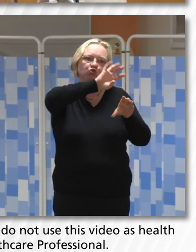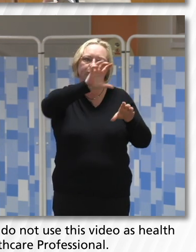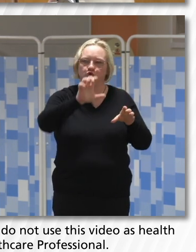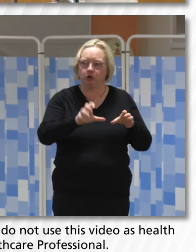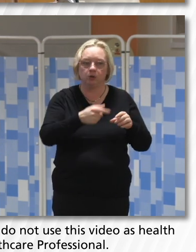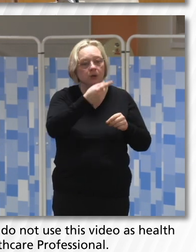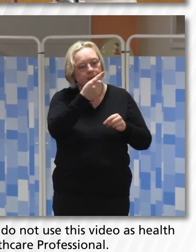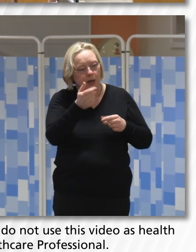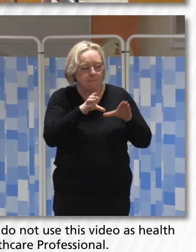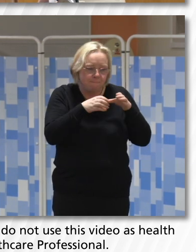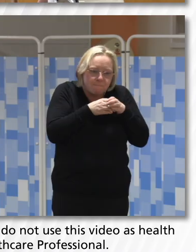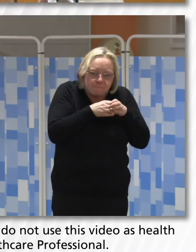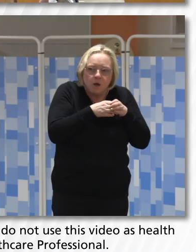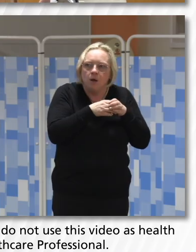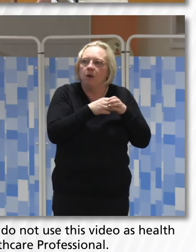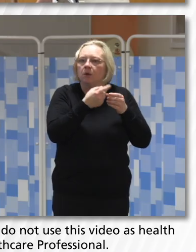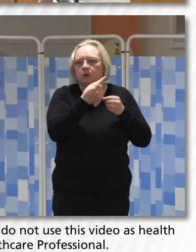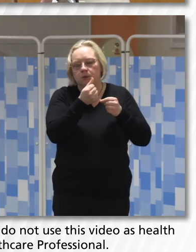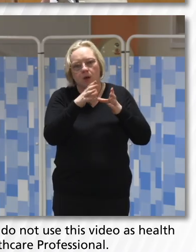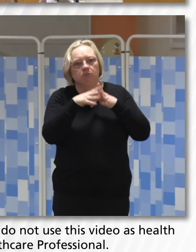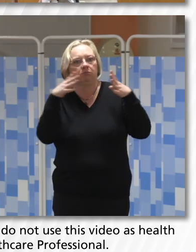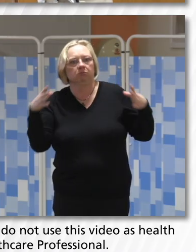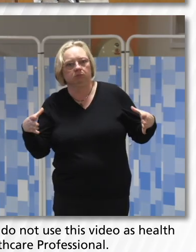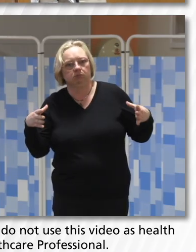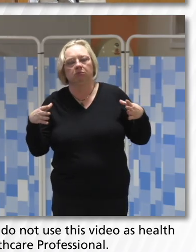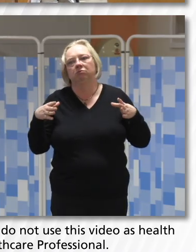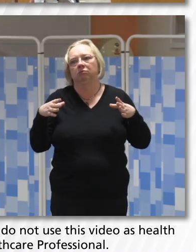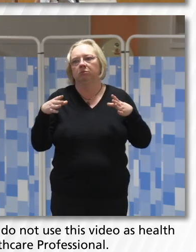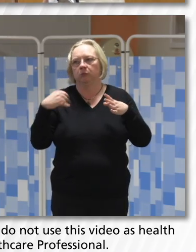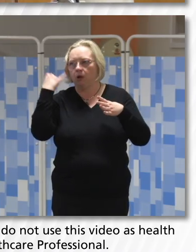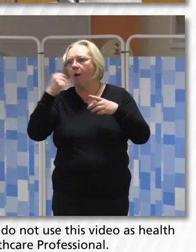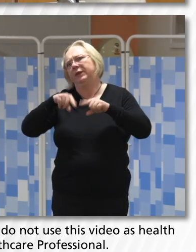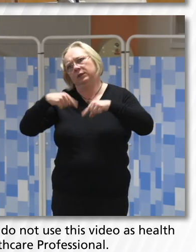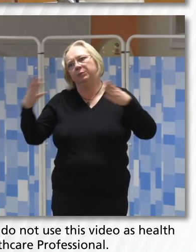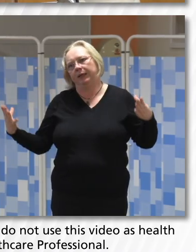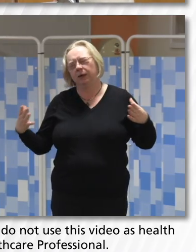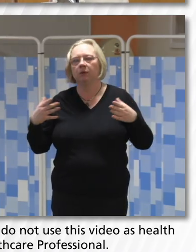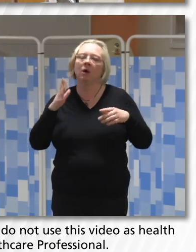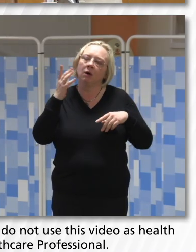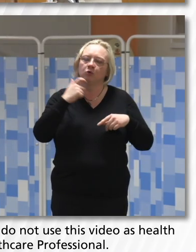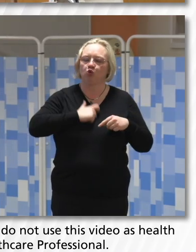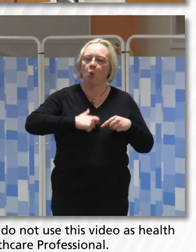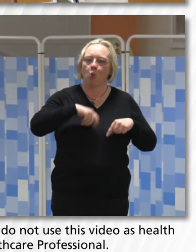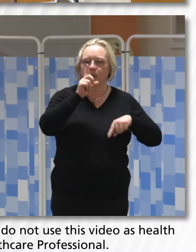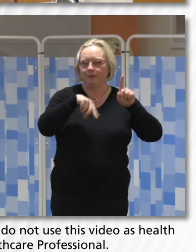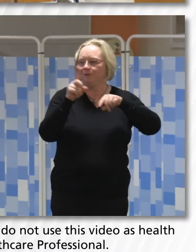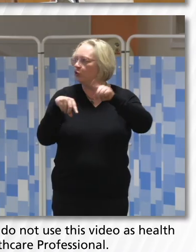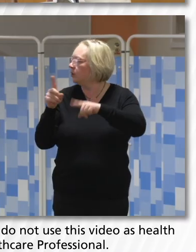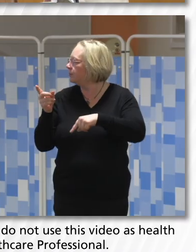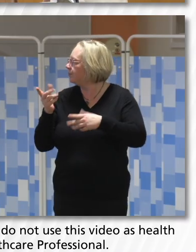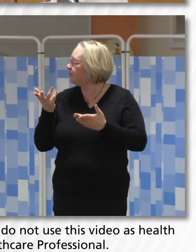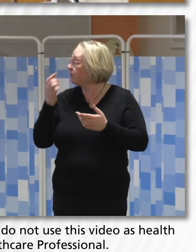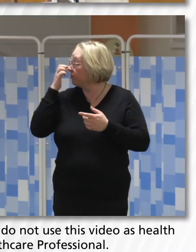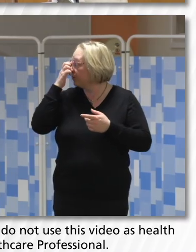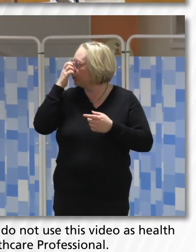small groups. Some people have got an extensive MDT like we've got in Derby. Roles can be different, but we can, our main aim